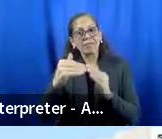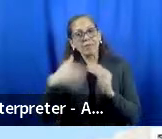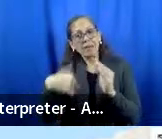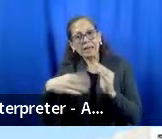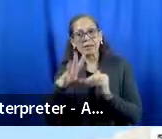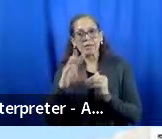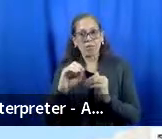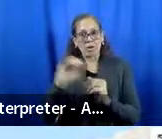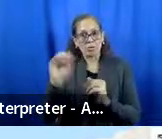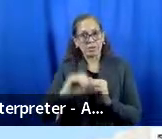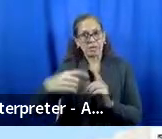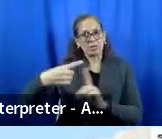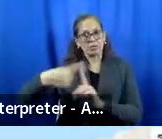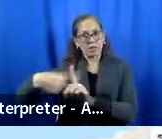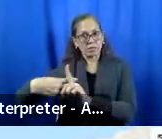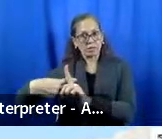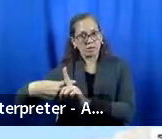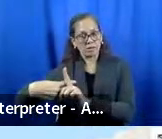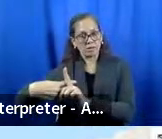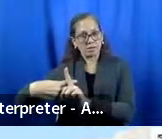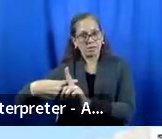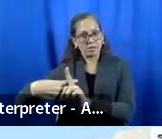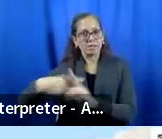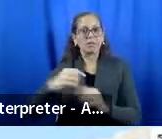40% of the housing units are rented.